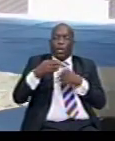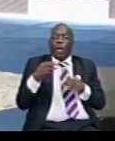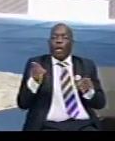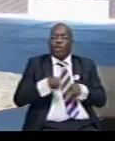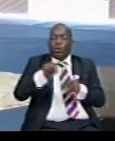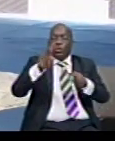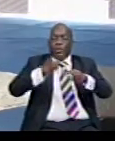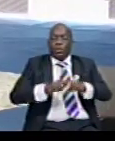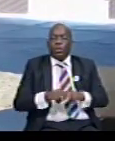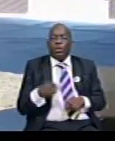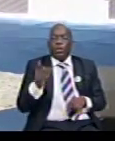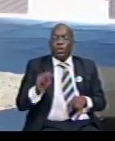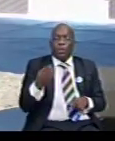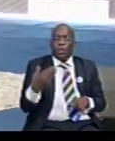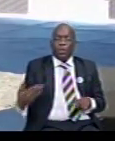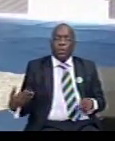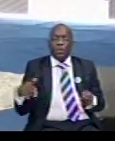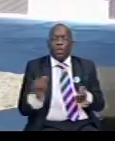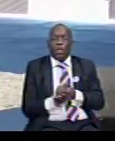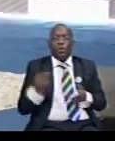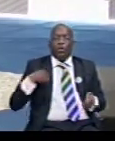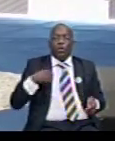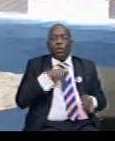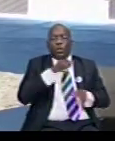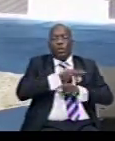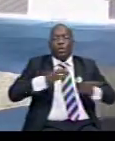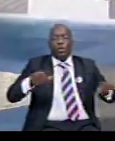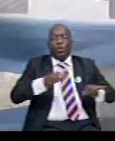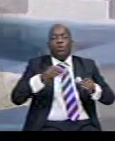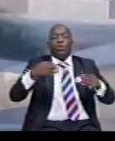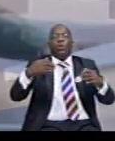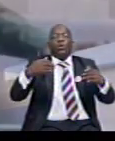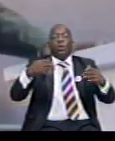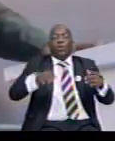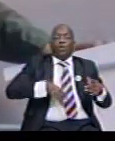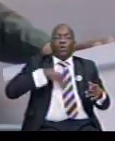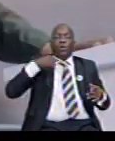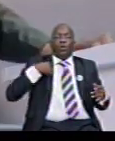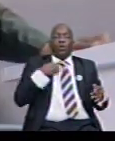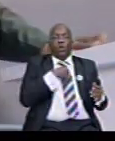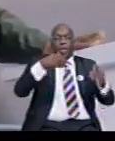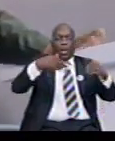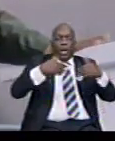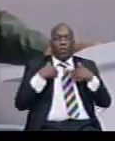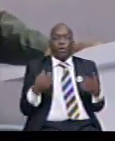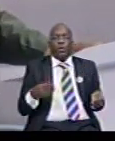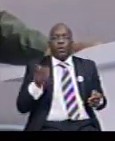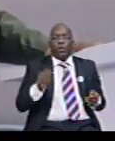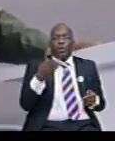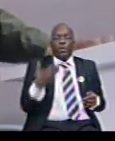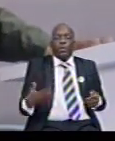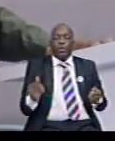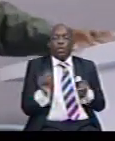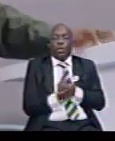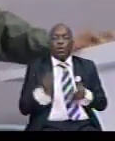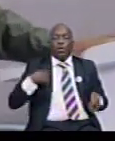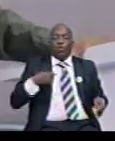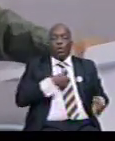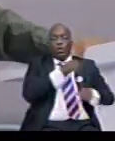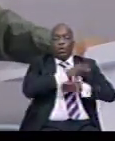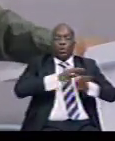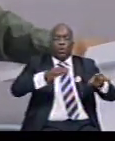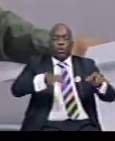The things we don't feel, we possess. The things we don't feel,